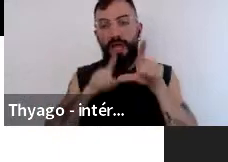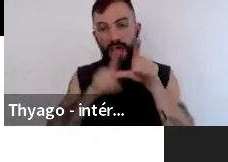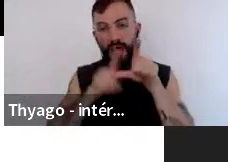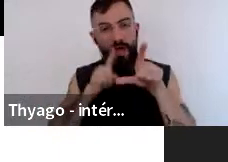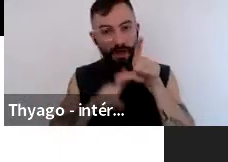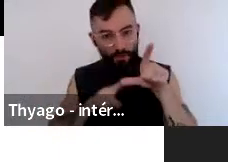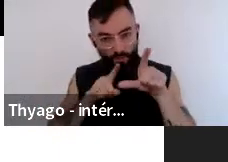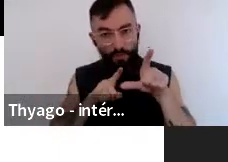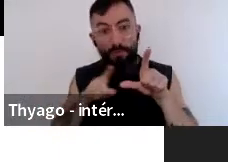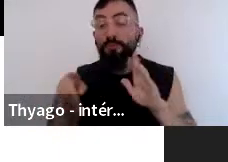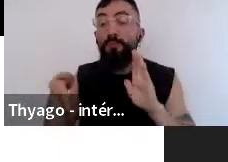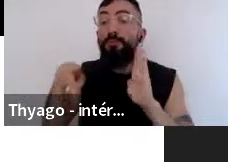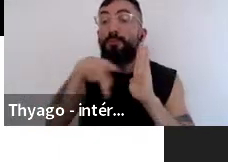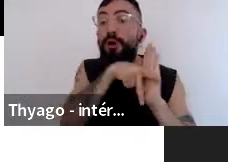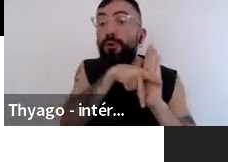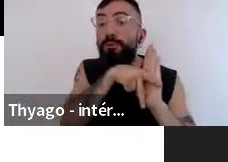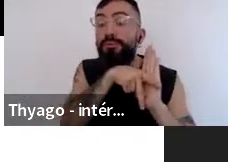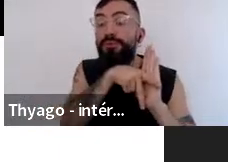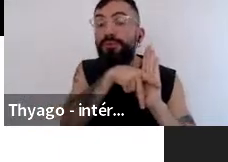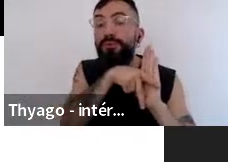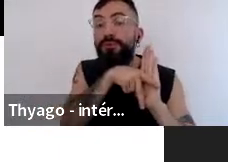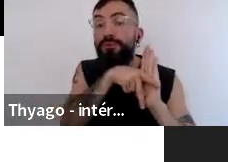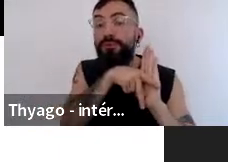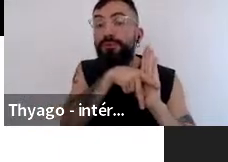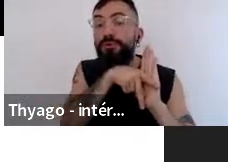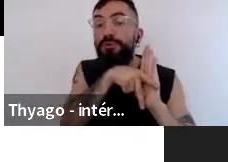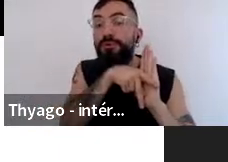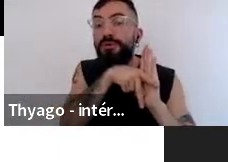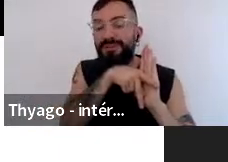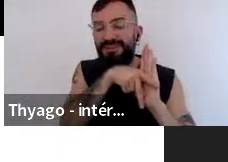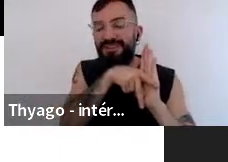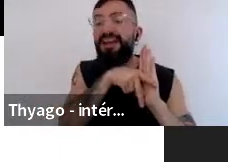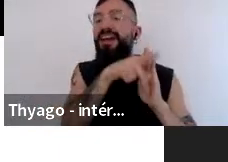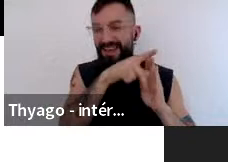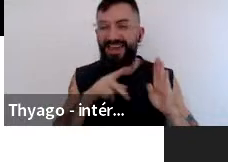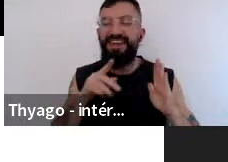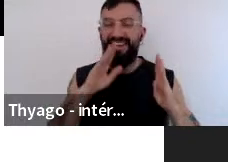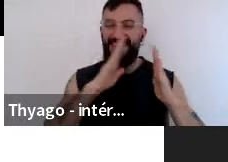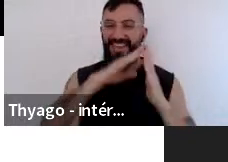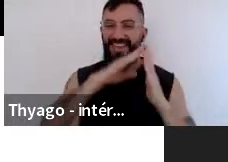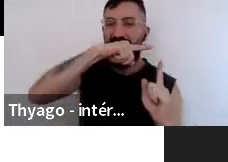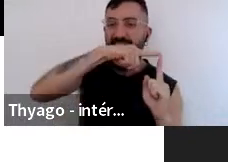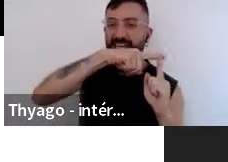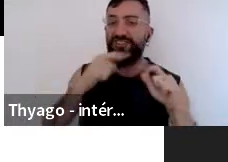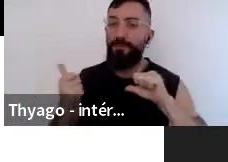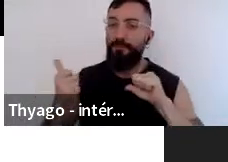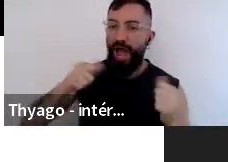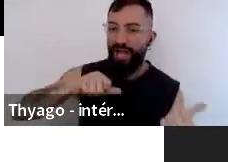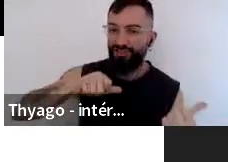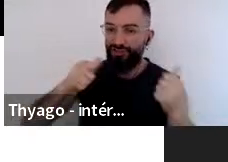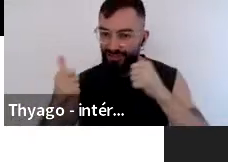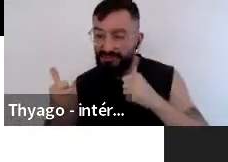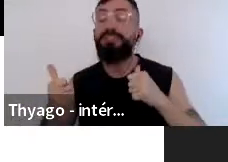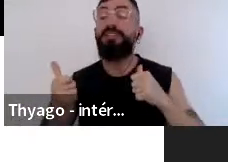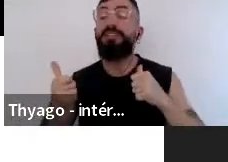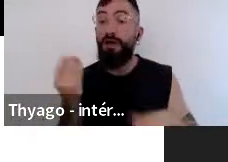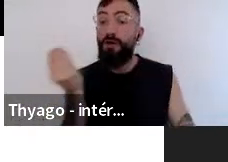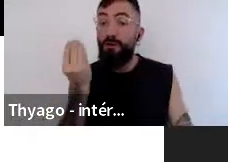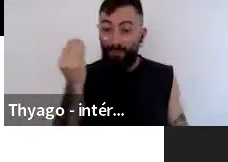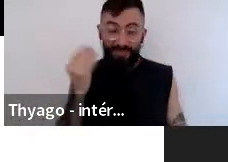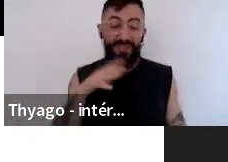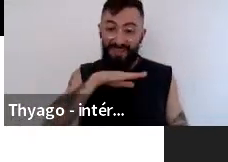the sign for Baptist church. So in this neighborhood, we have the first